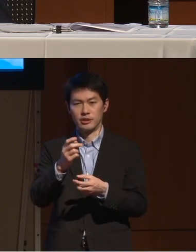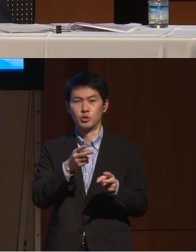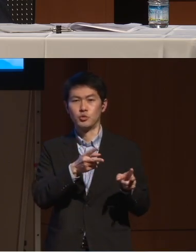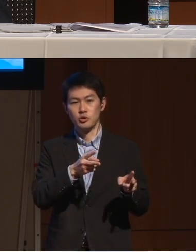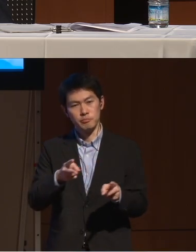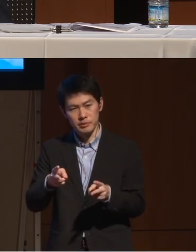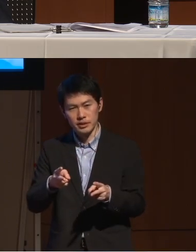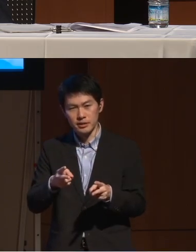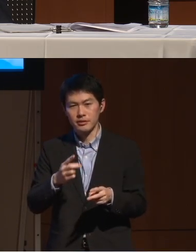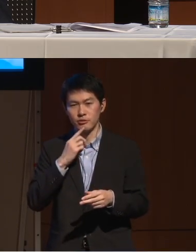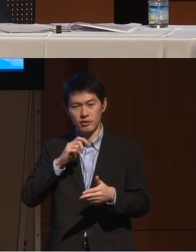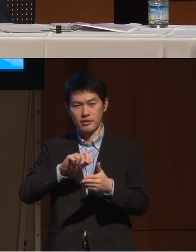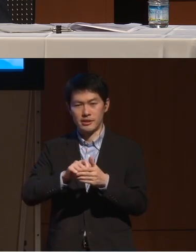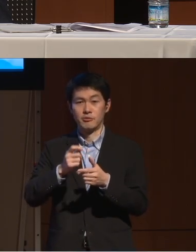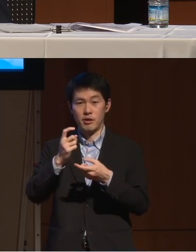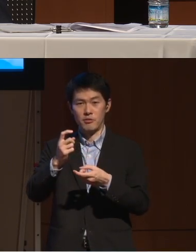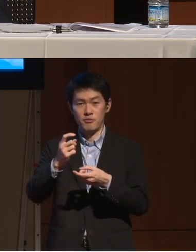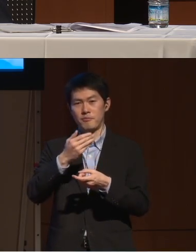not an